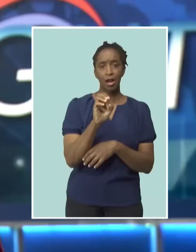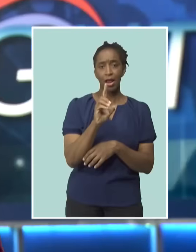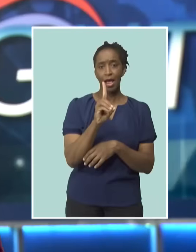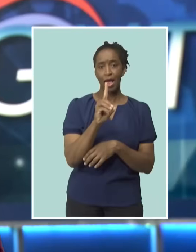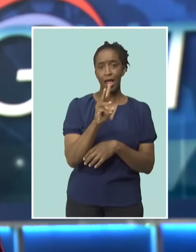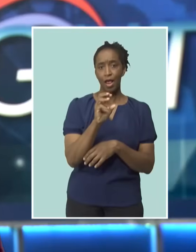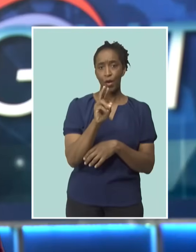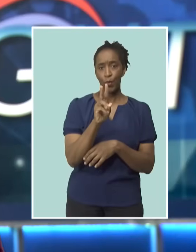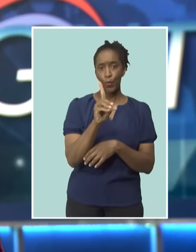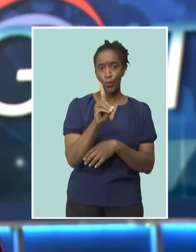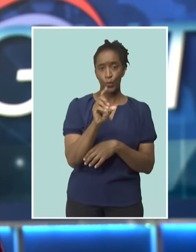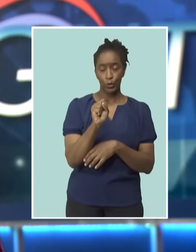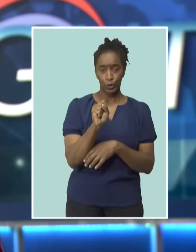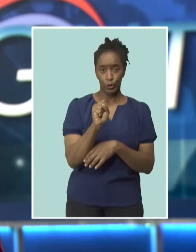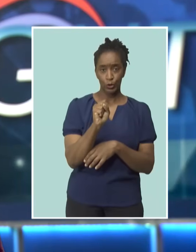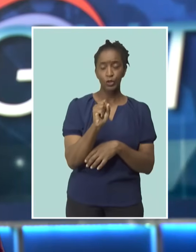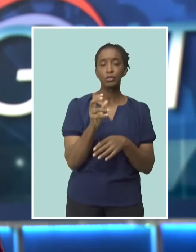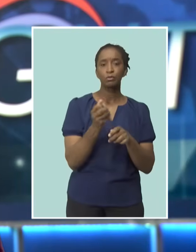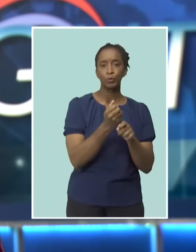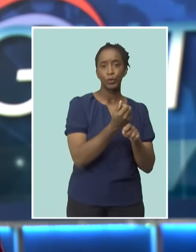positions.